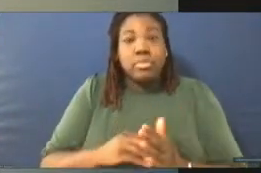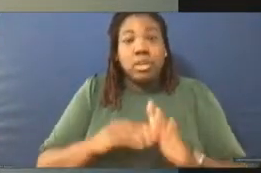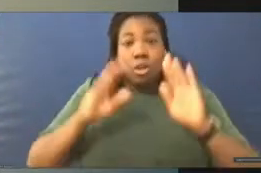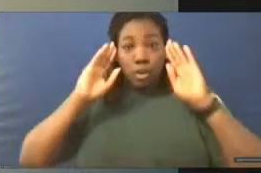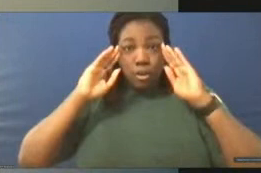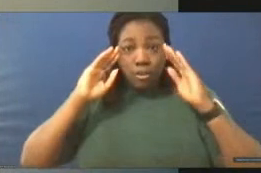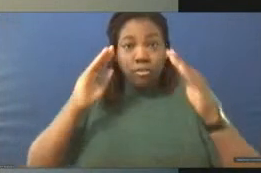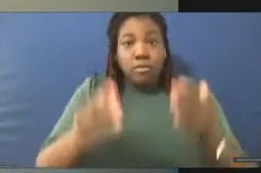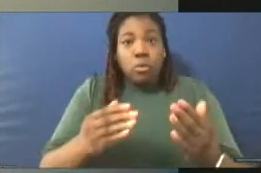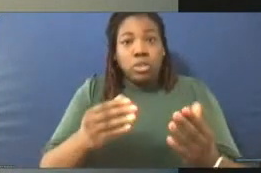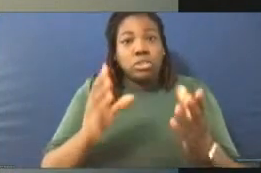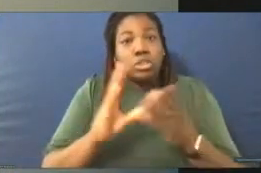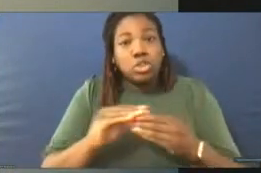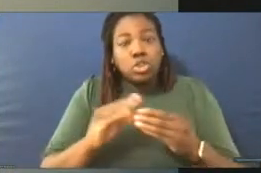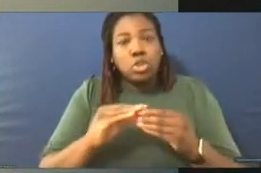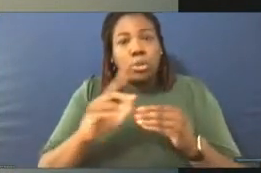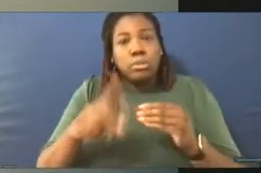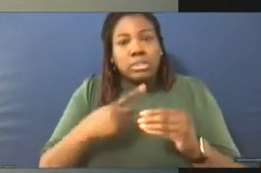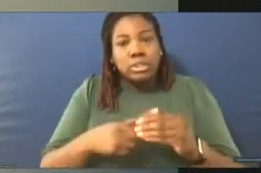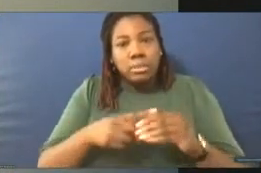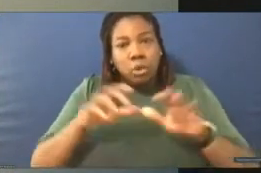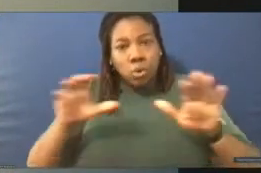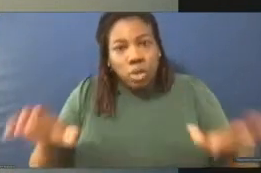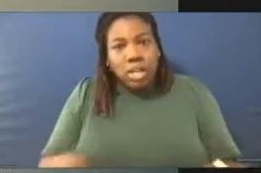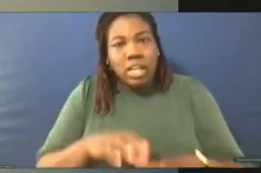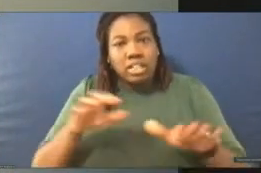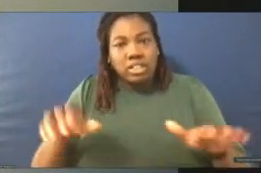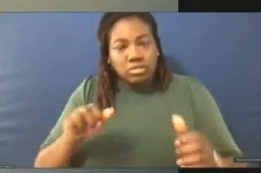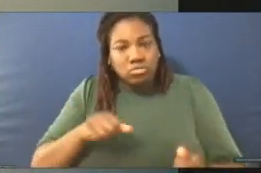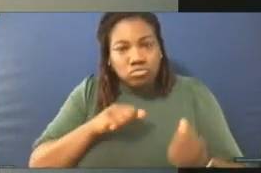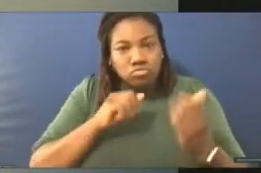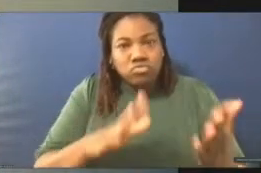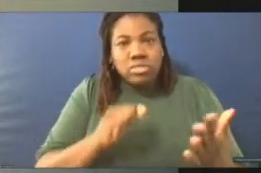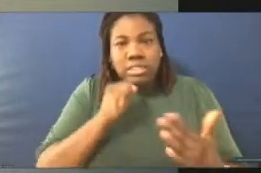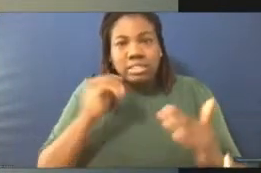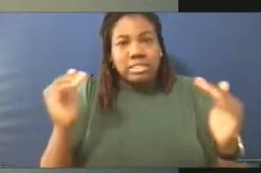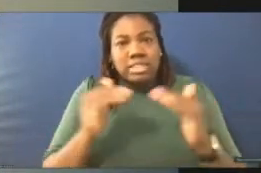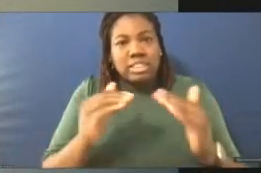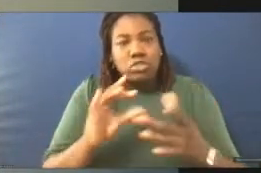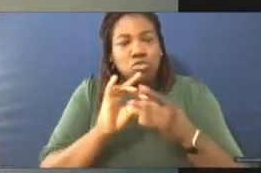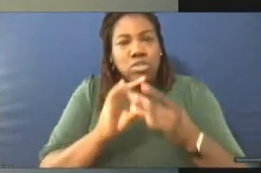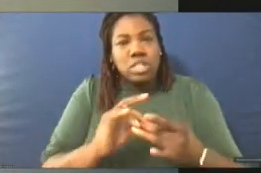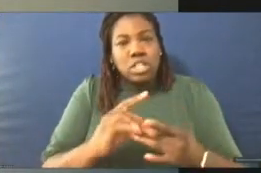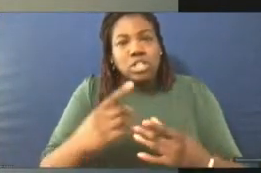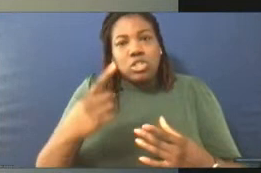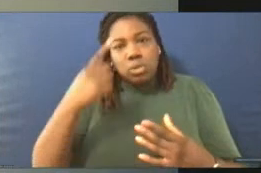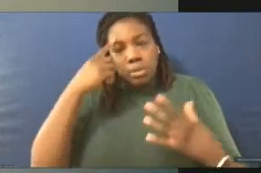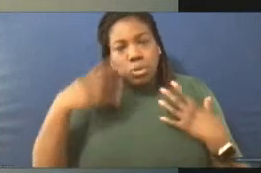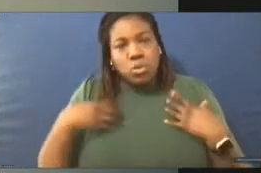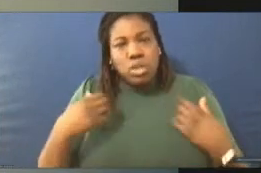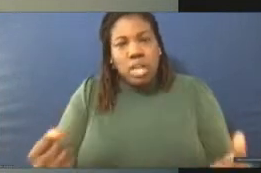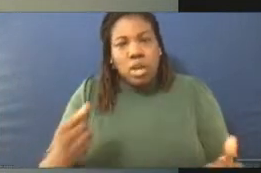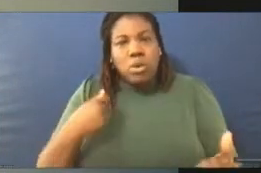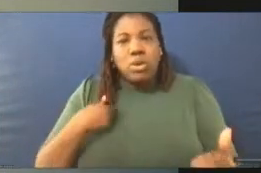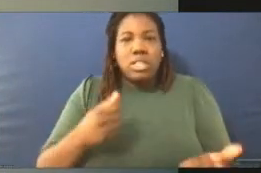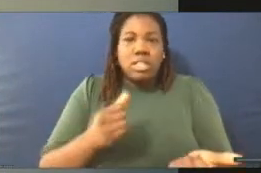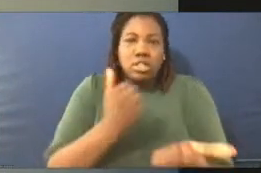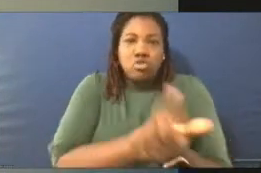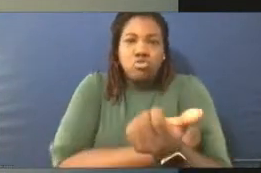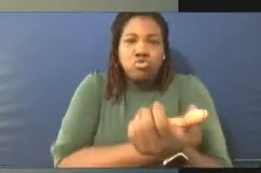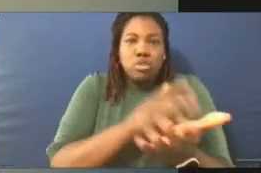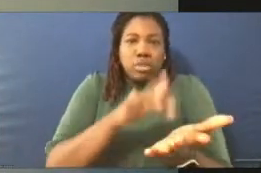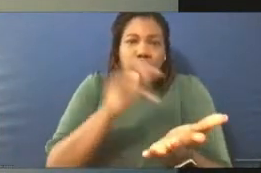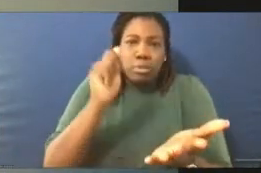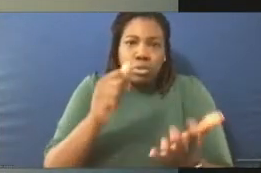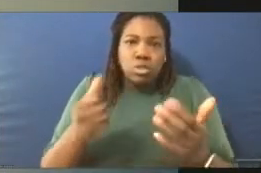these comments on actions that can address inequities related to mental health and substance use in the context of COVID-19.